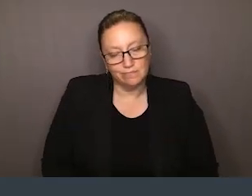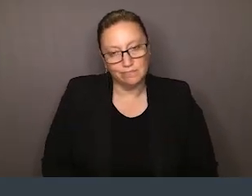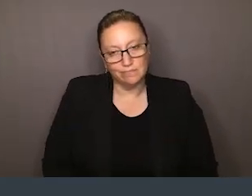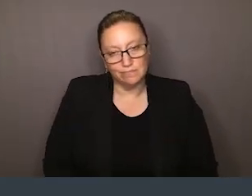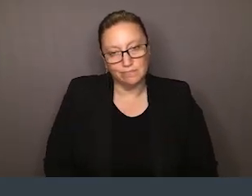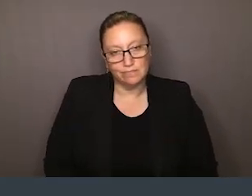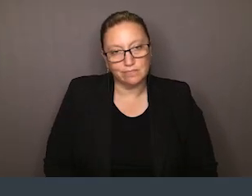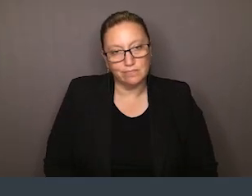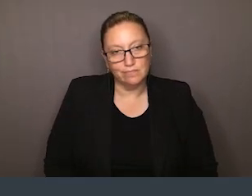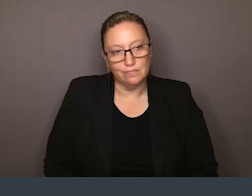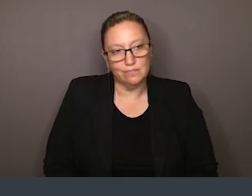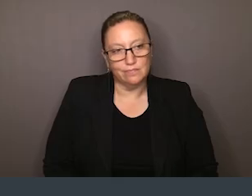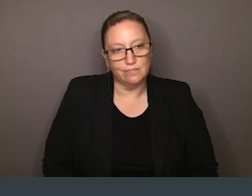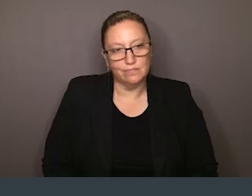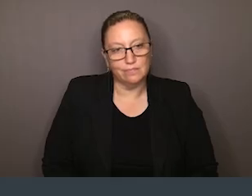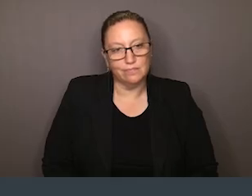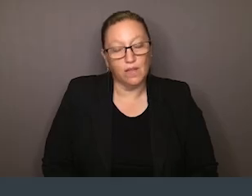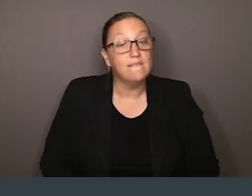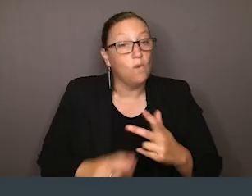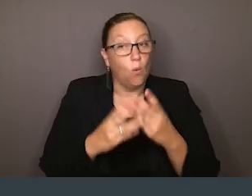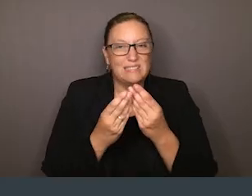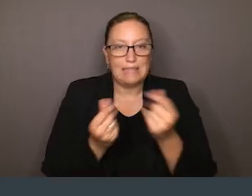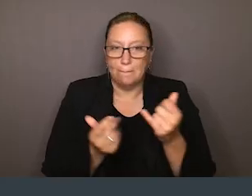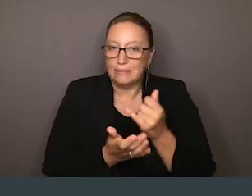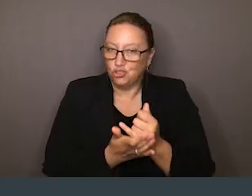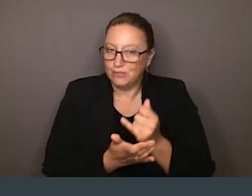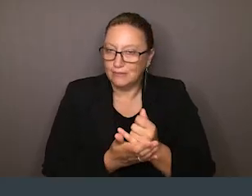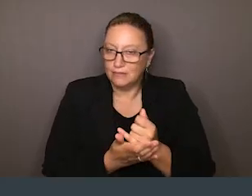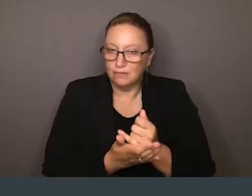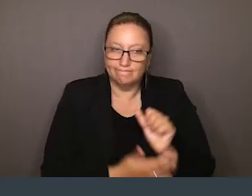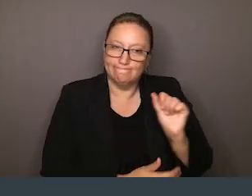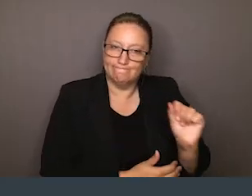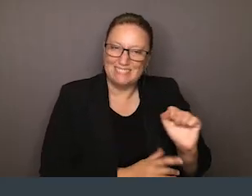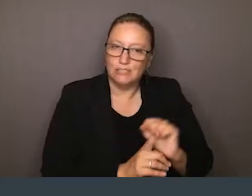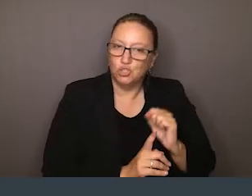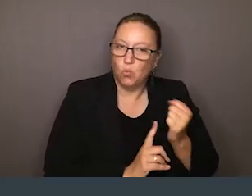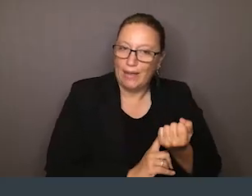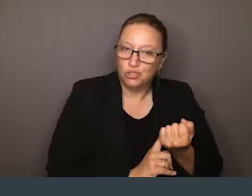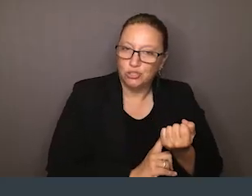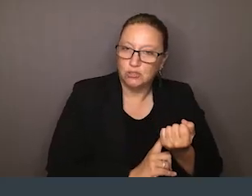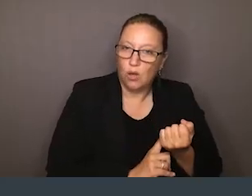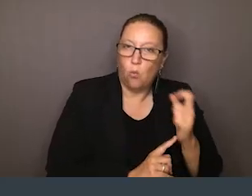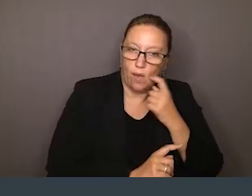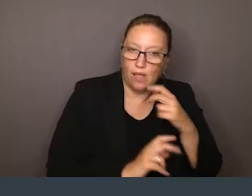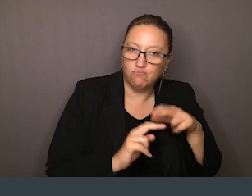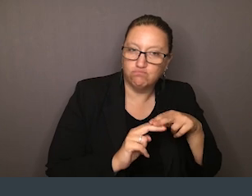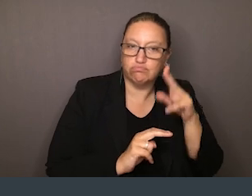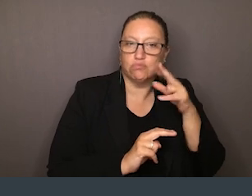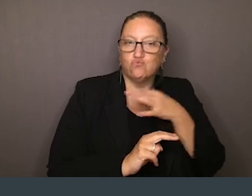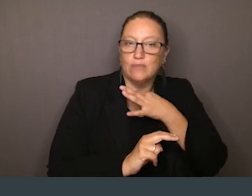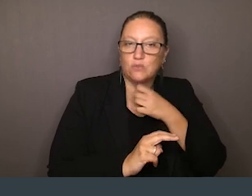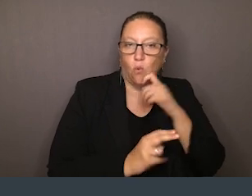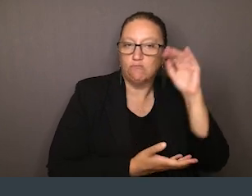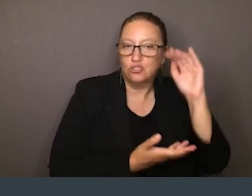different. We also found that for some conditions, the situations of people either raised or